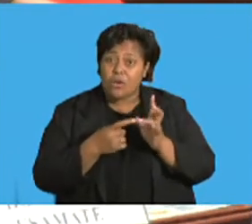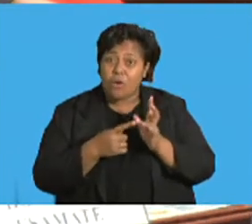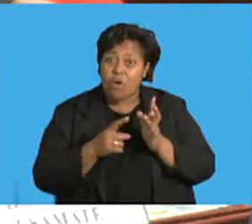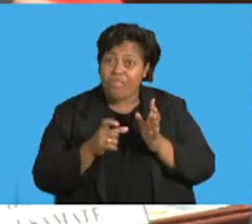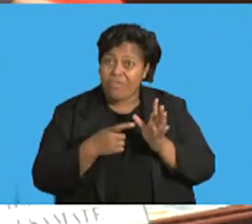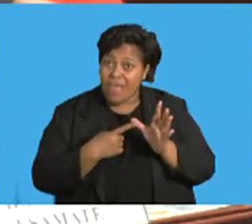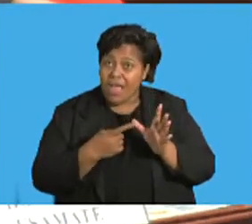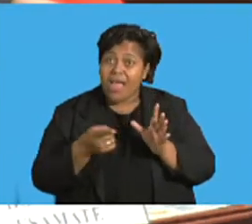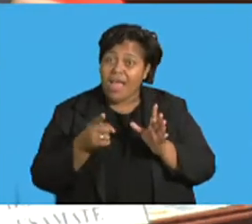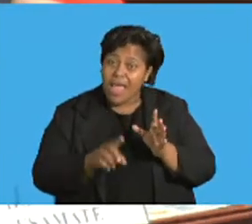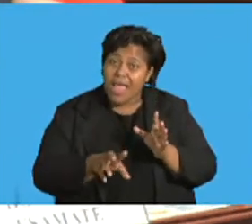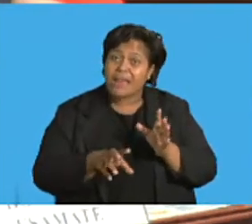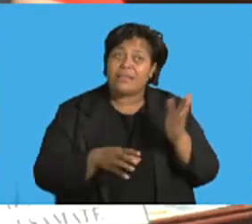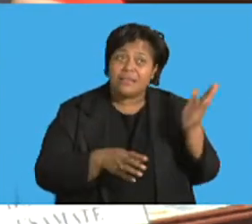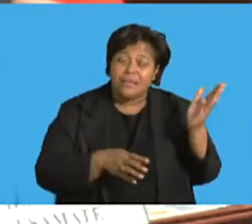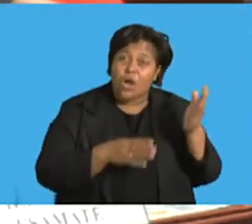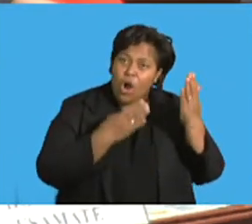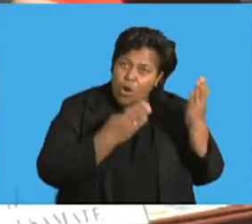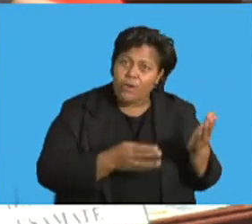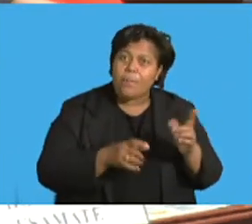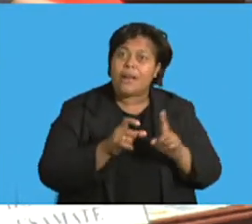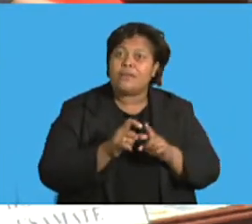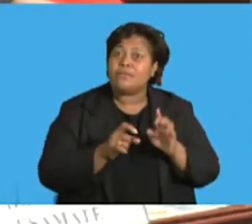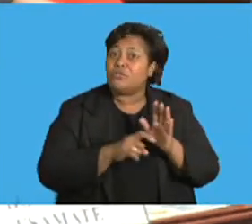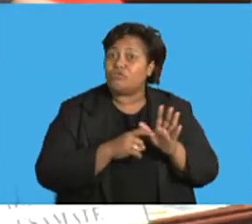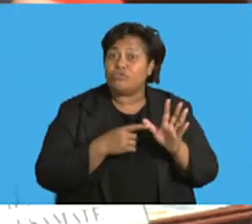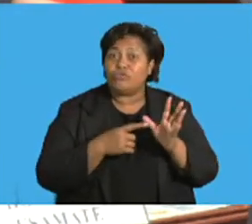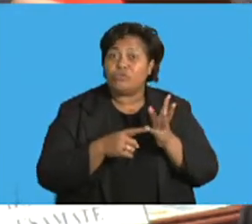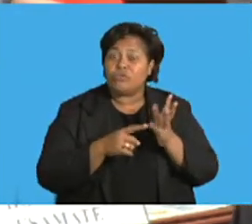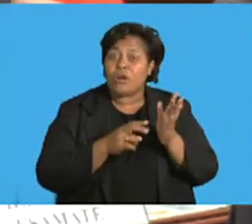It was again to do with racial matters, Mr.